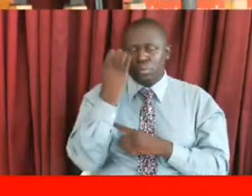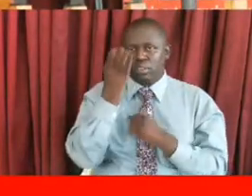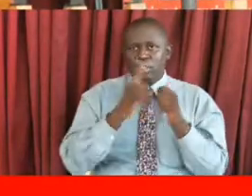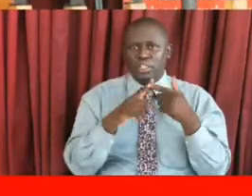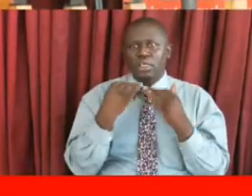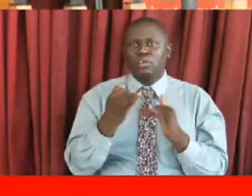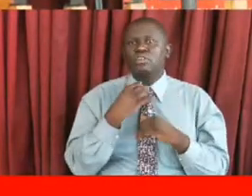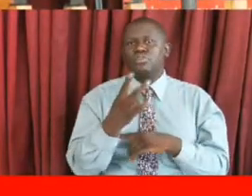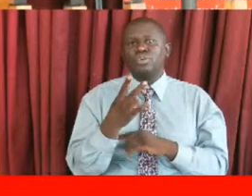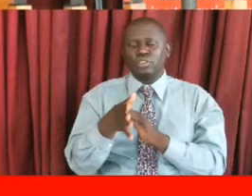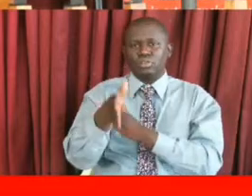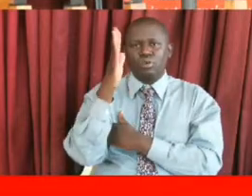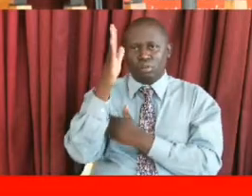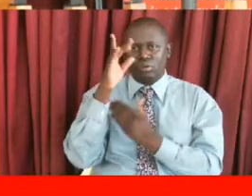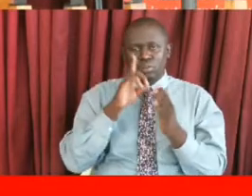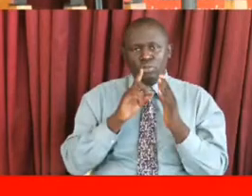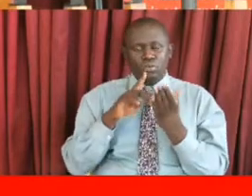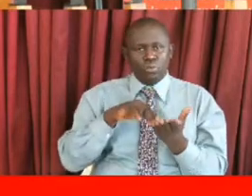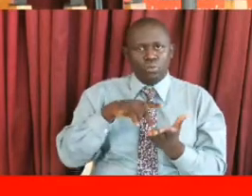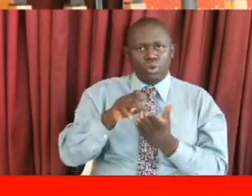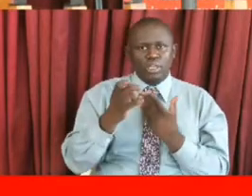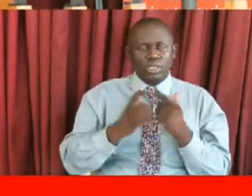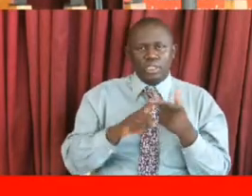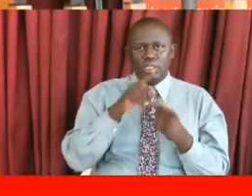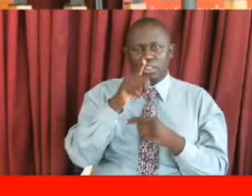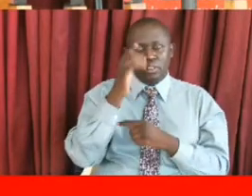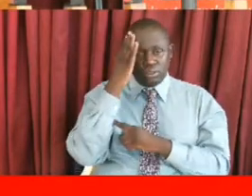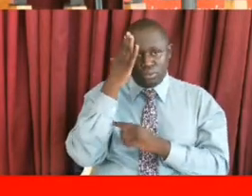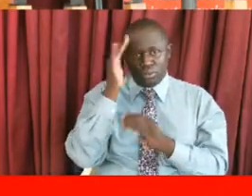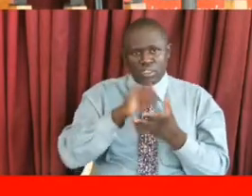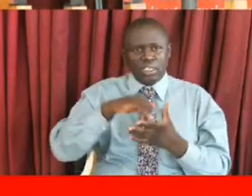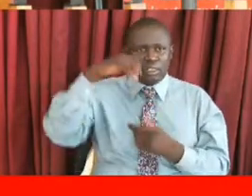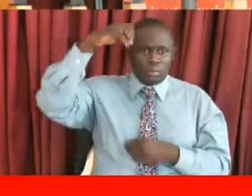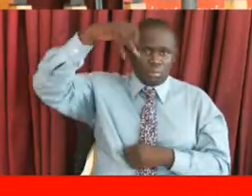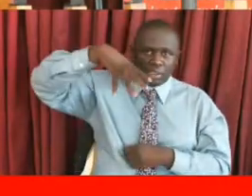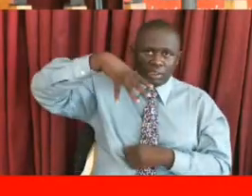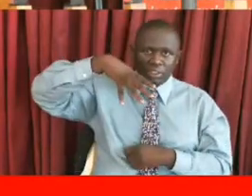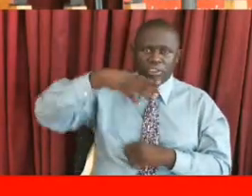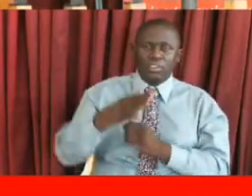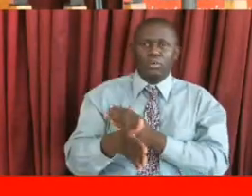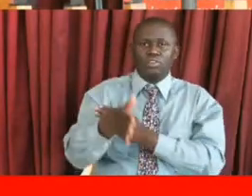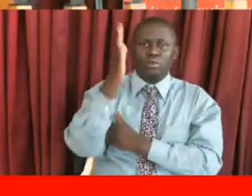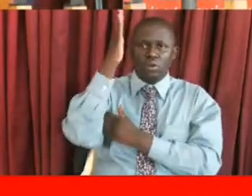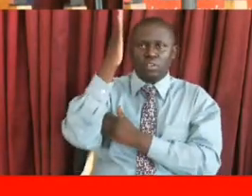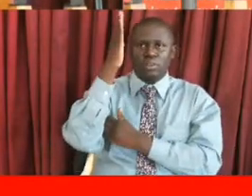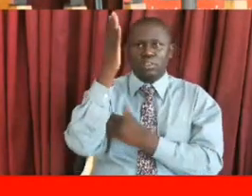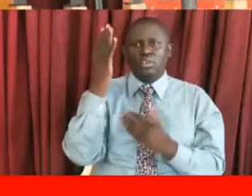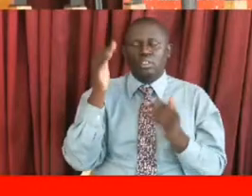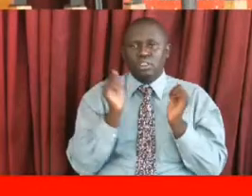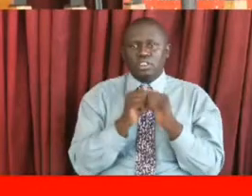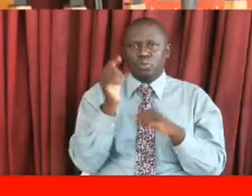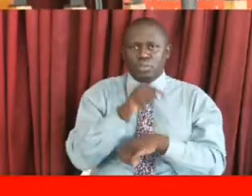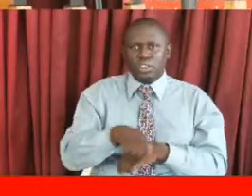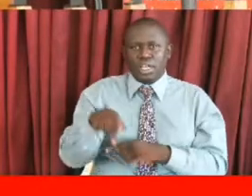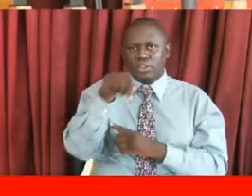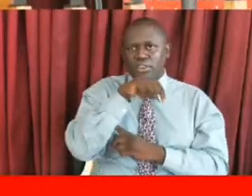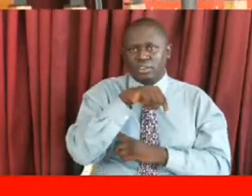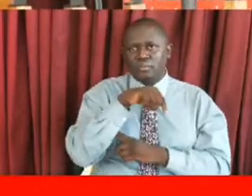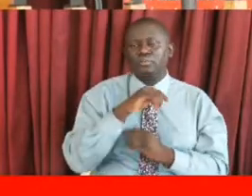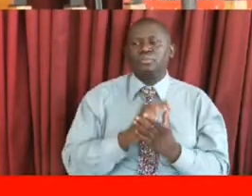of God walking then know that the presence of God Is With